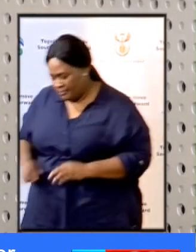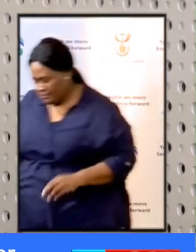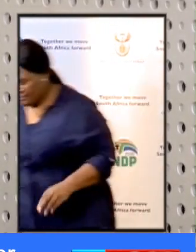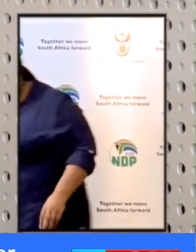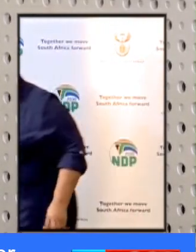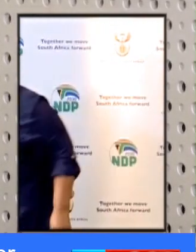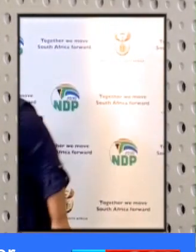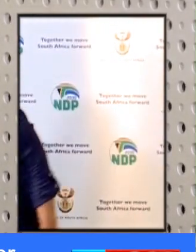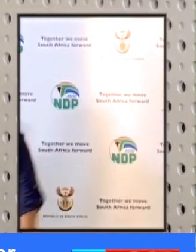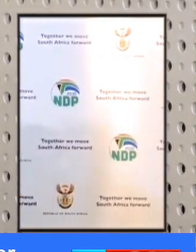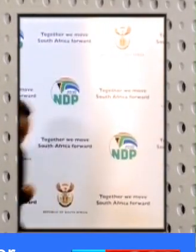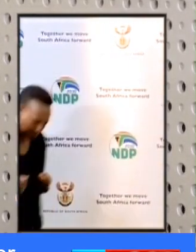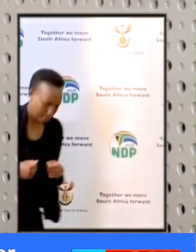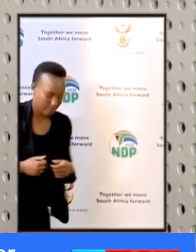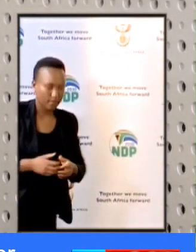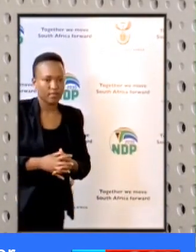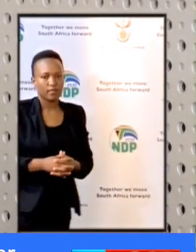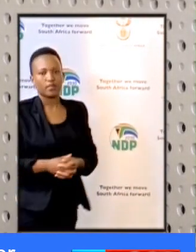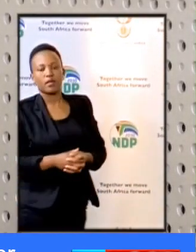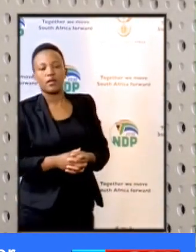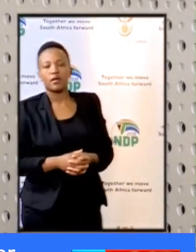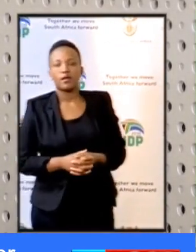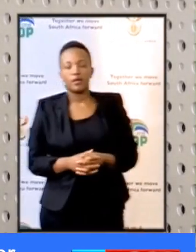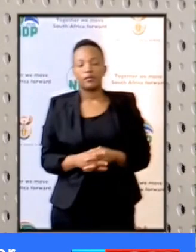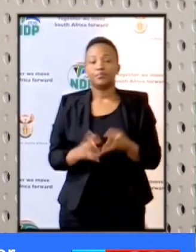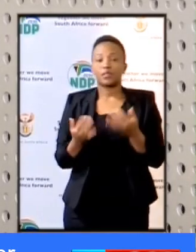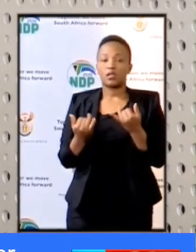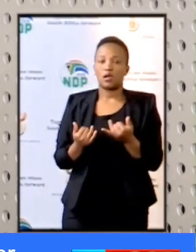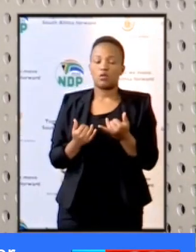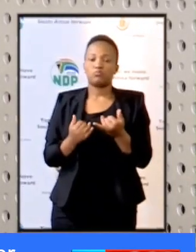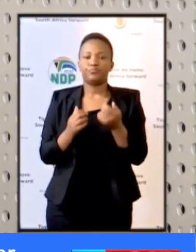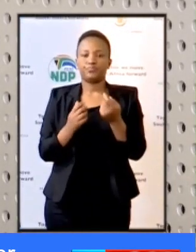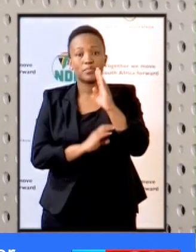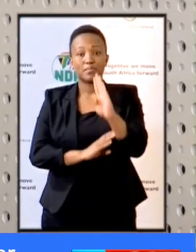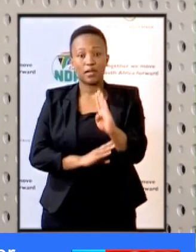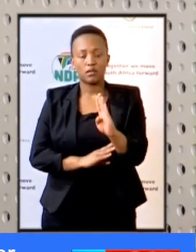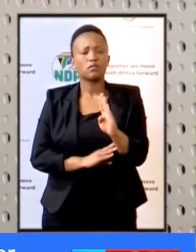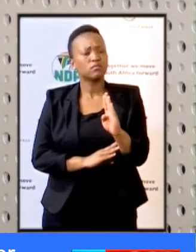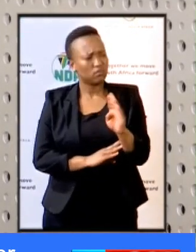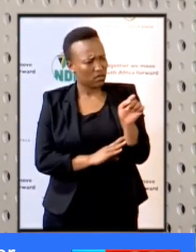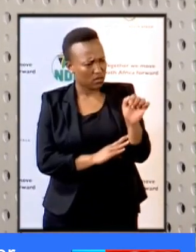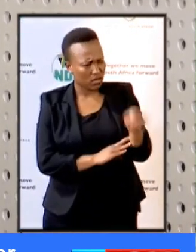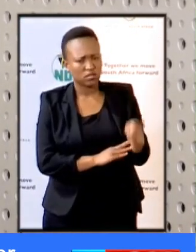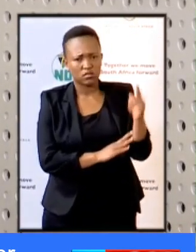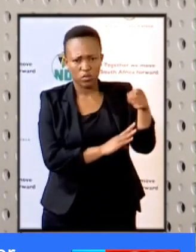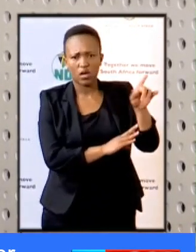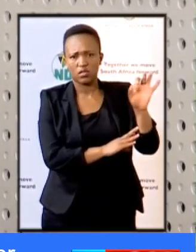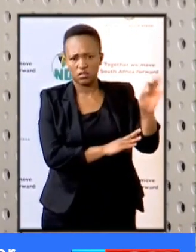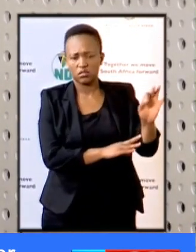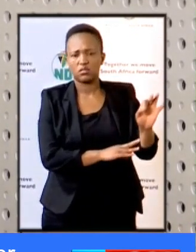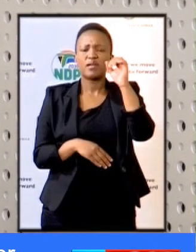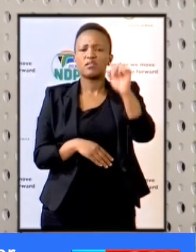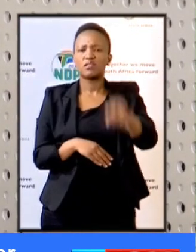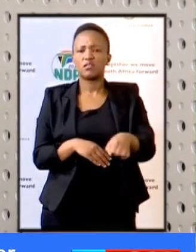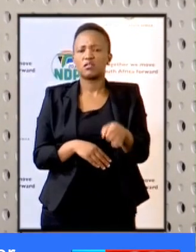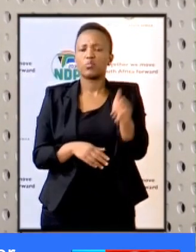because our intention, and you are right, this Monday, you are right. Nobody thought that we know